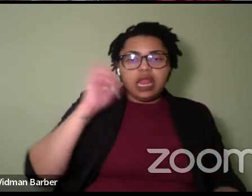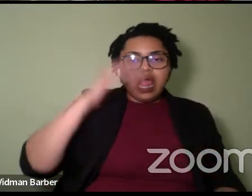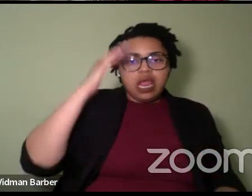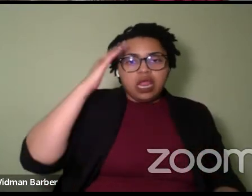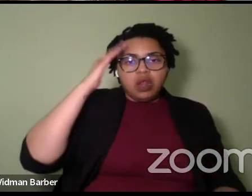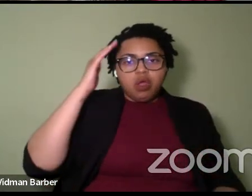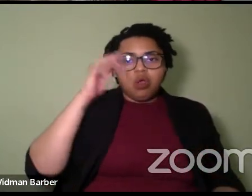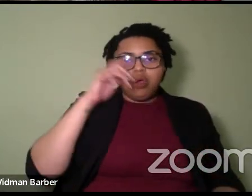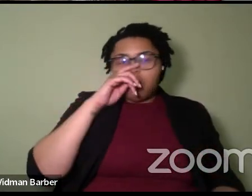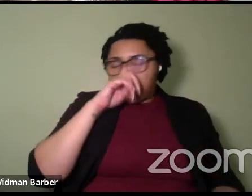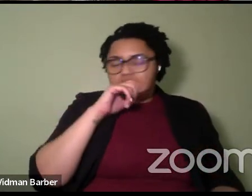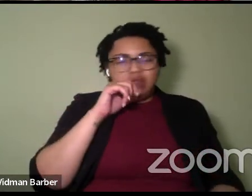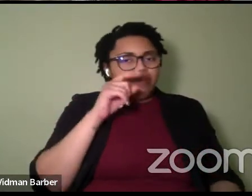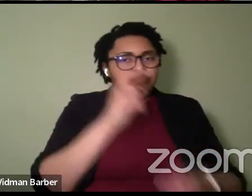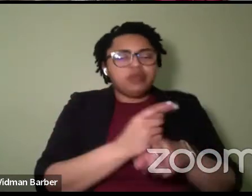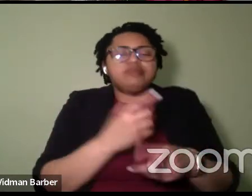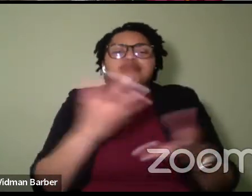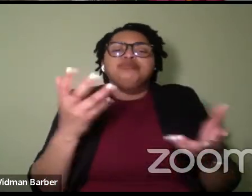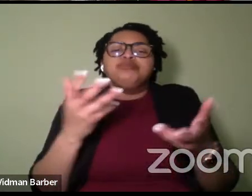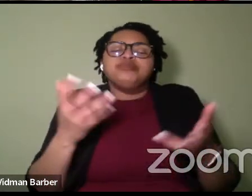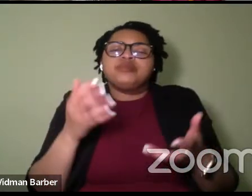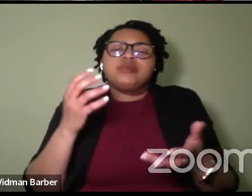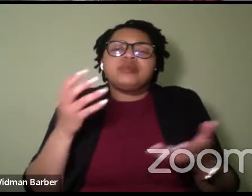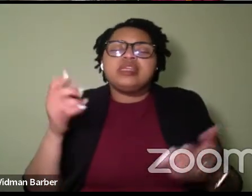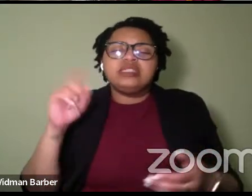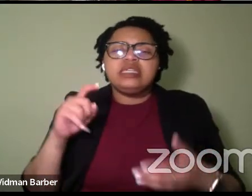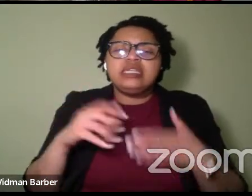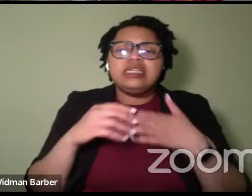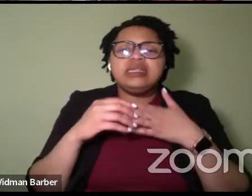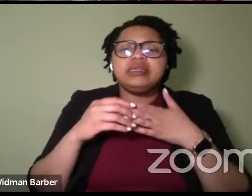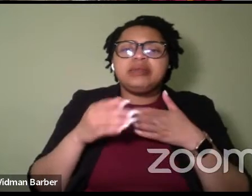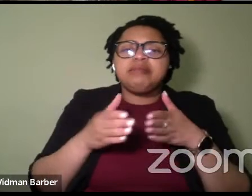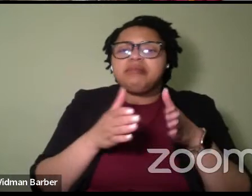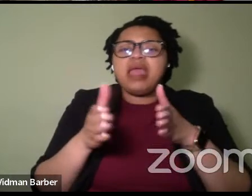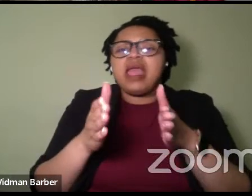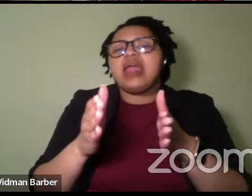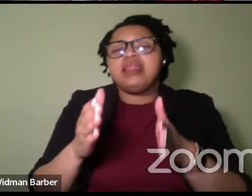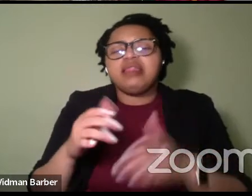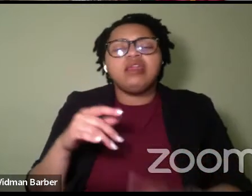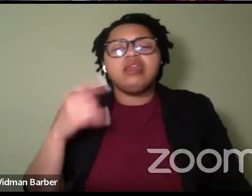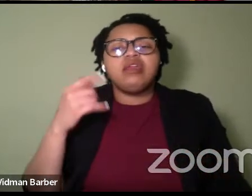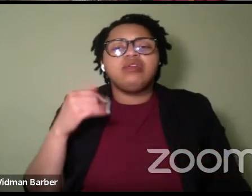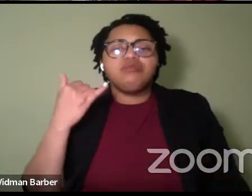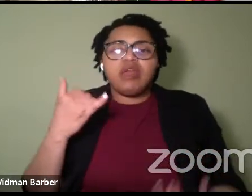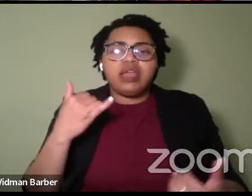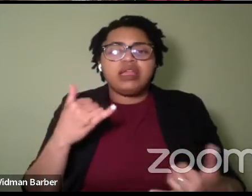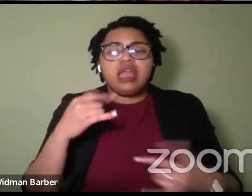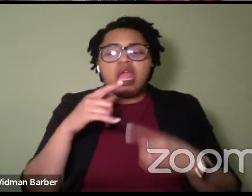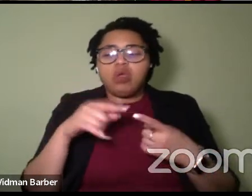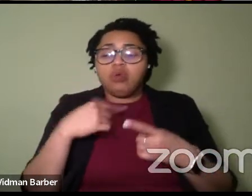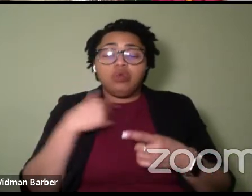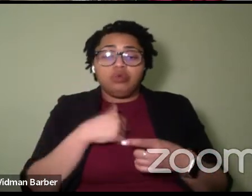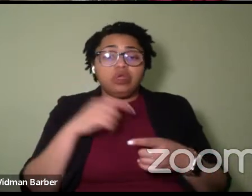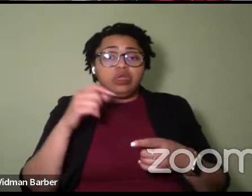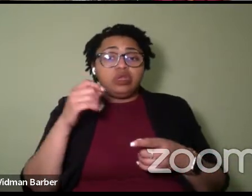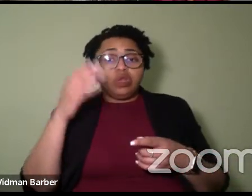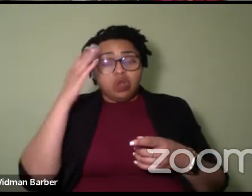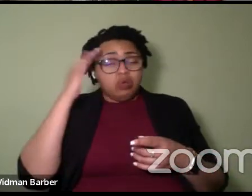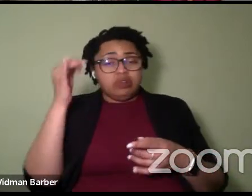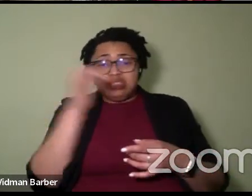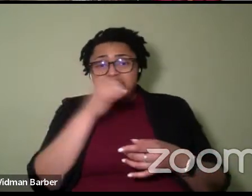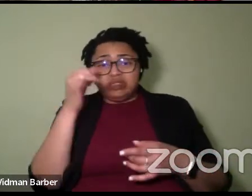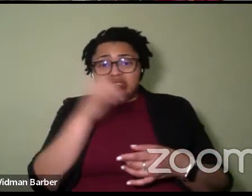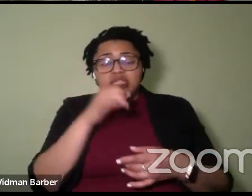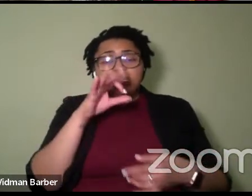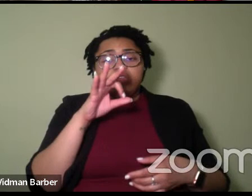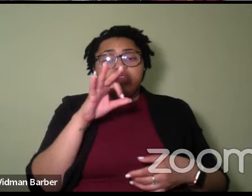right. So what is the needed pathway right now when we know that there's some foolishness going on, but we also